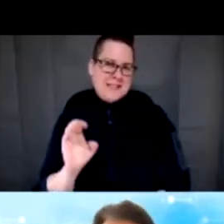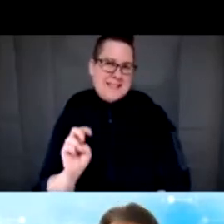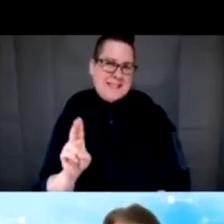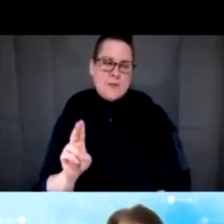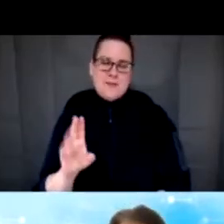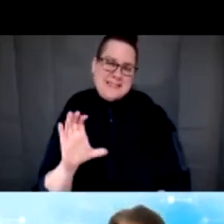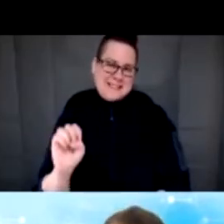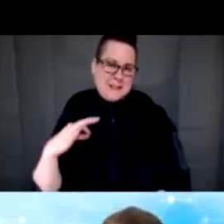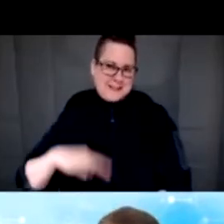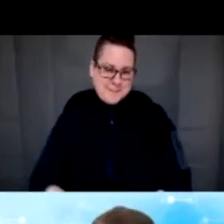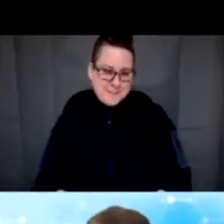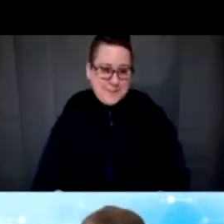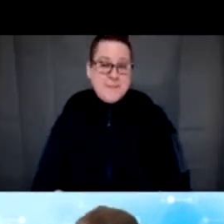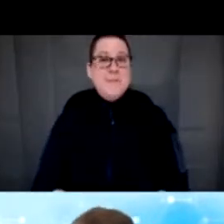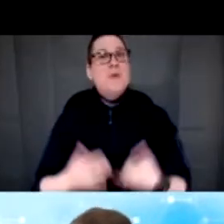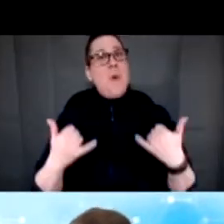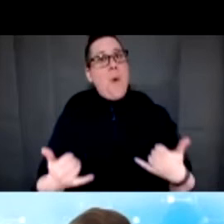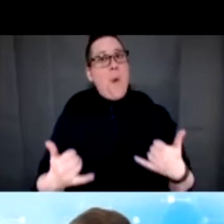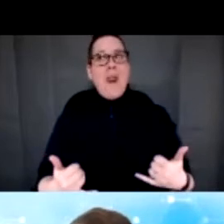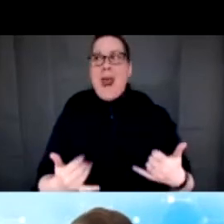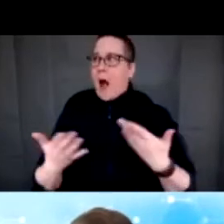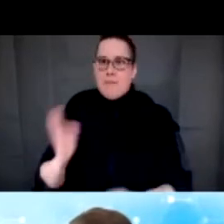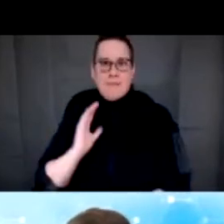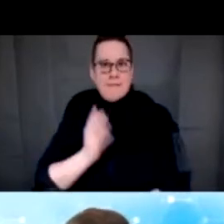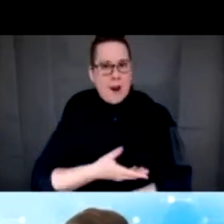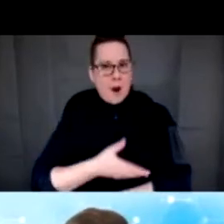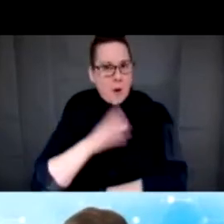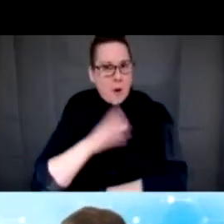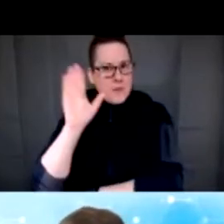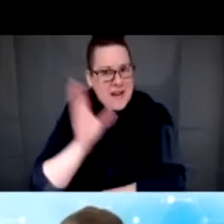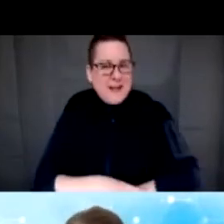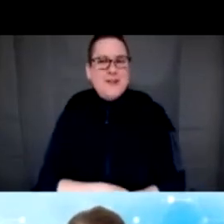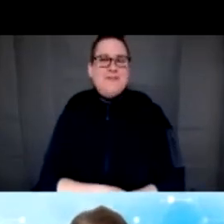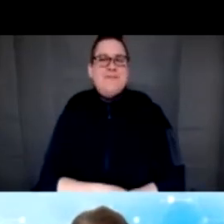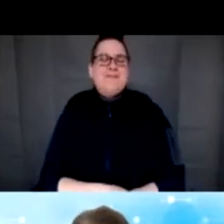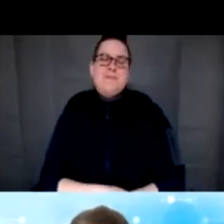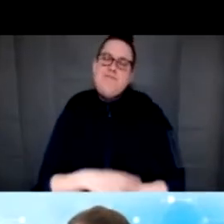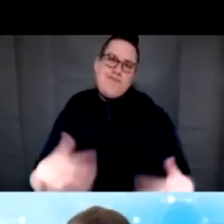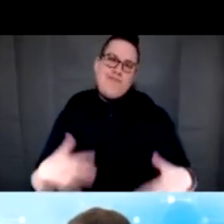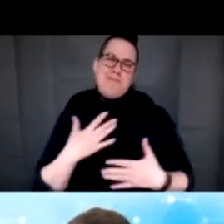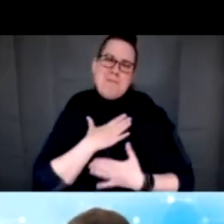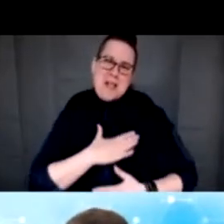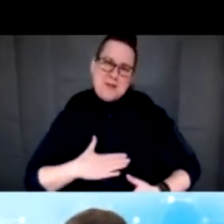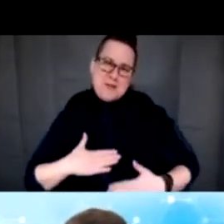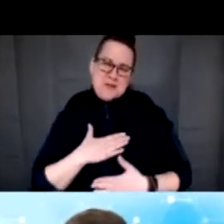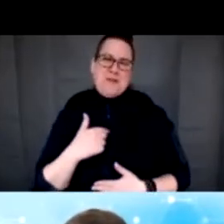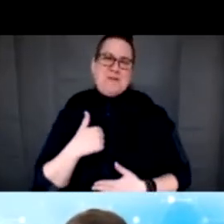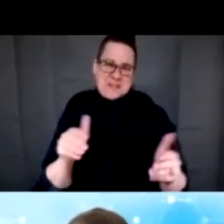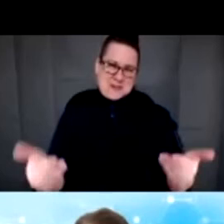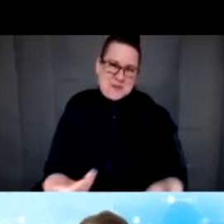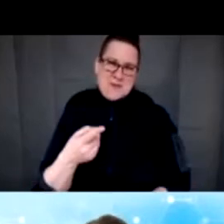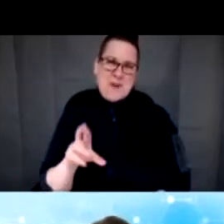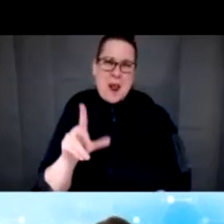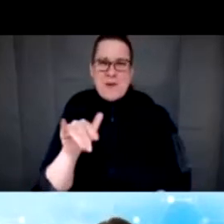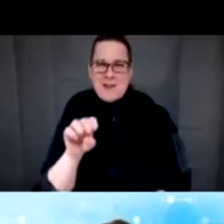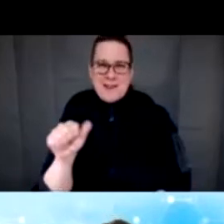At this point, let's turn then to the presentation, and it really is a great pleasure for me to introduce to you Dr. Lisa